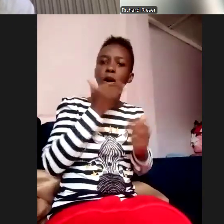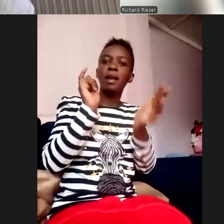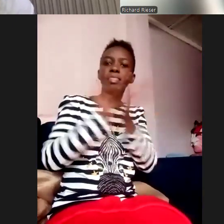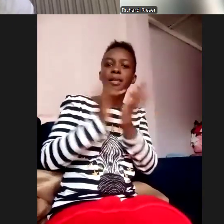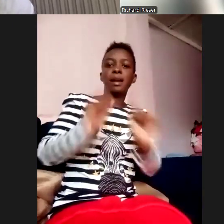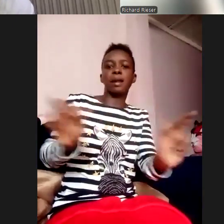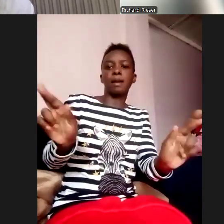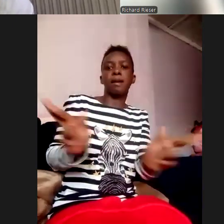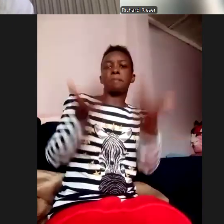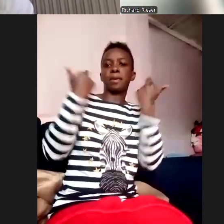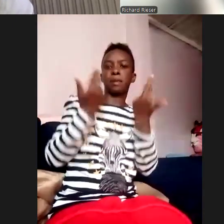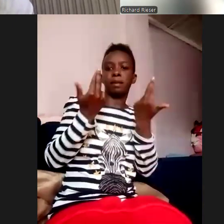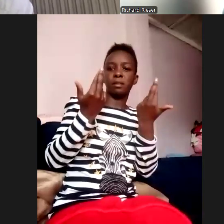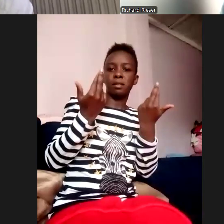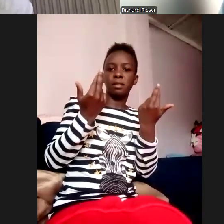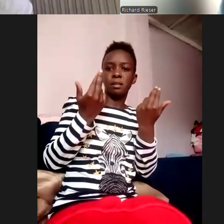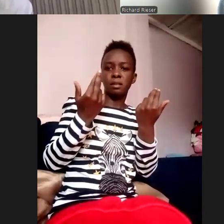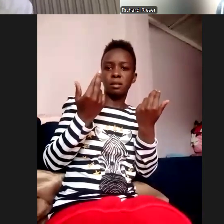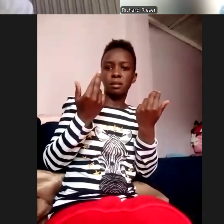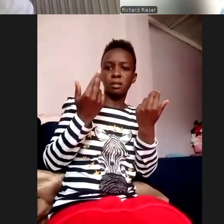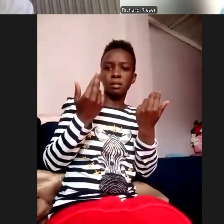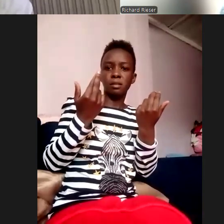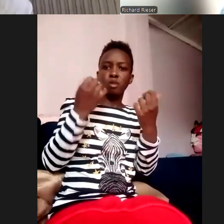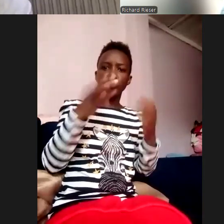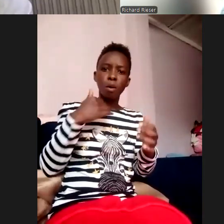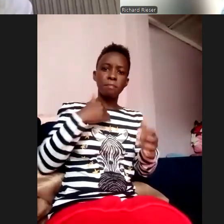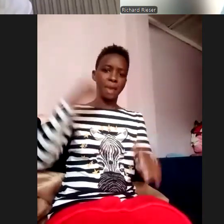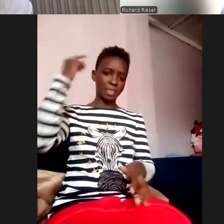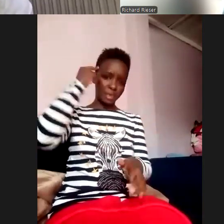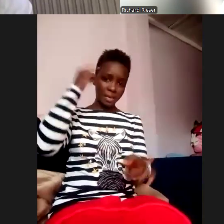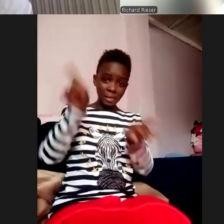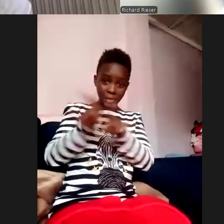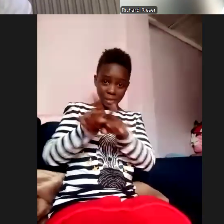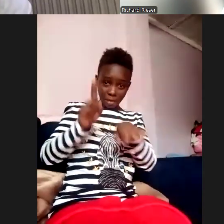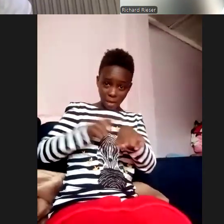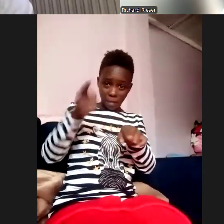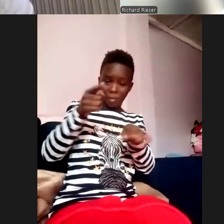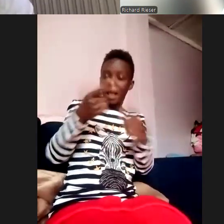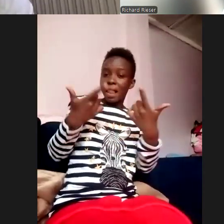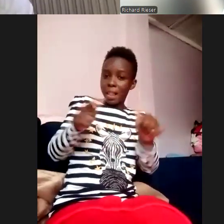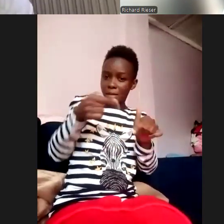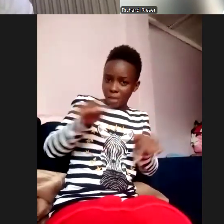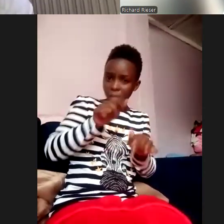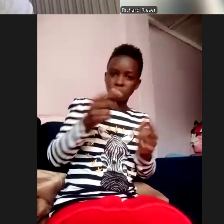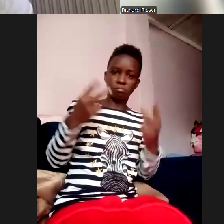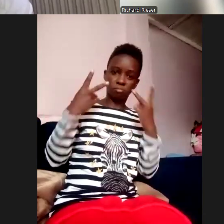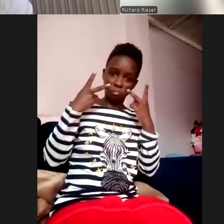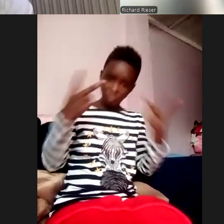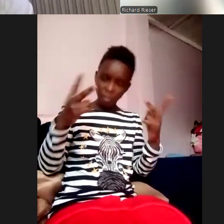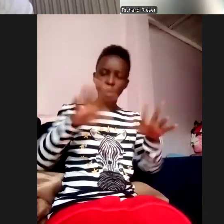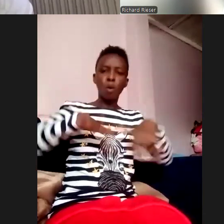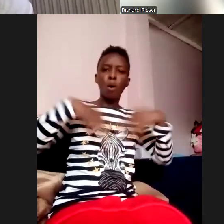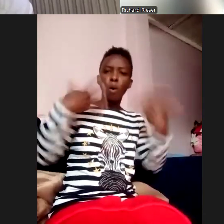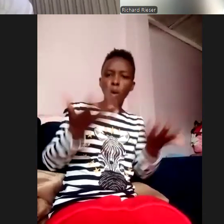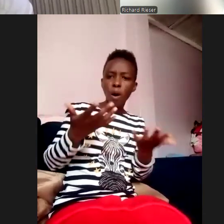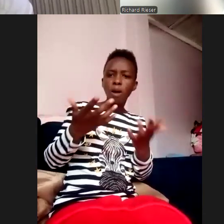and even are joining those spaces and are sitting on those tables to make sure we see the action happening. In my opinion,